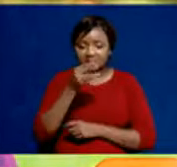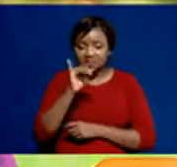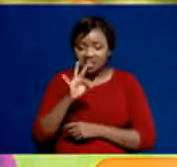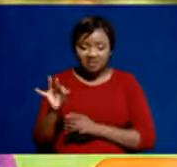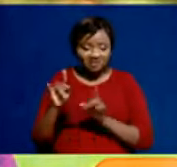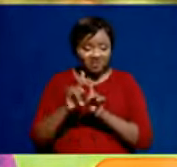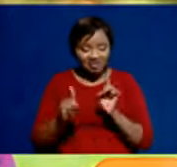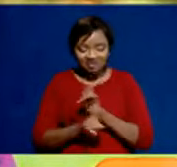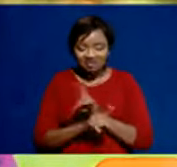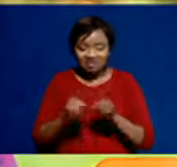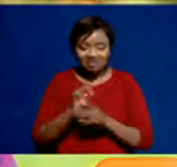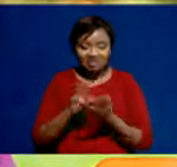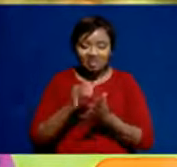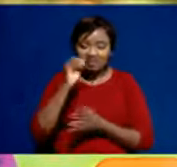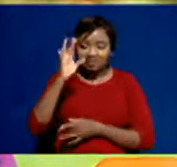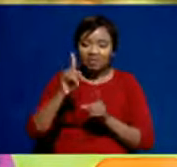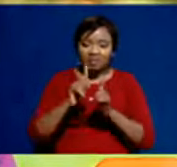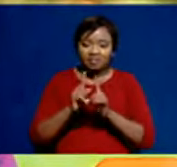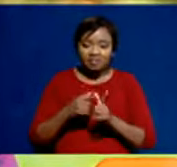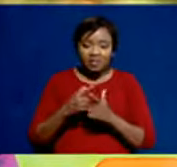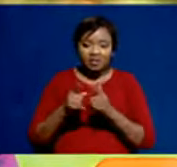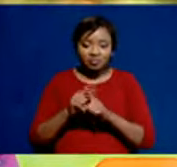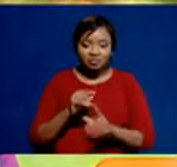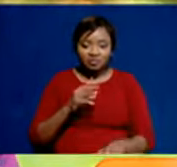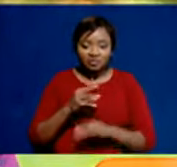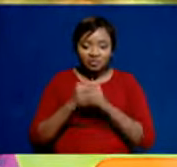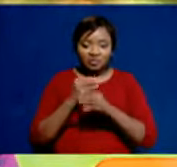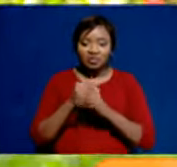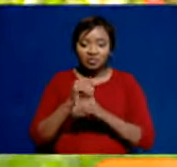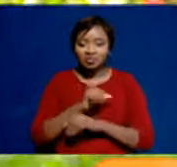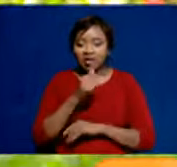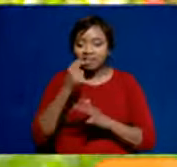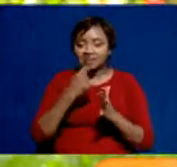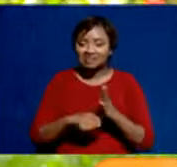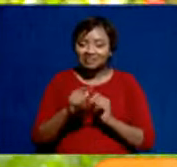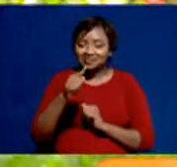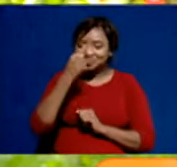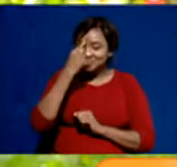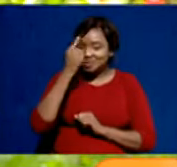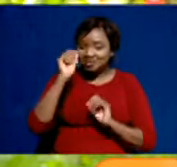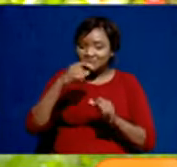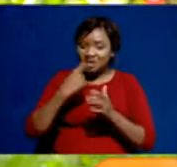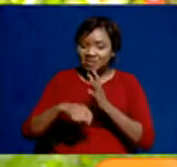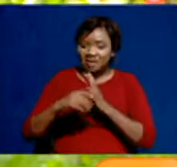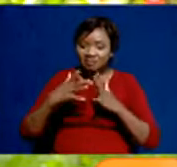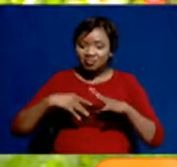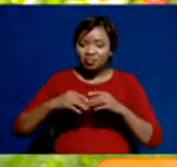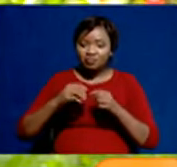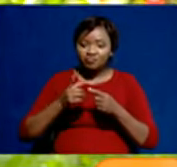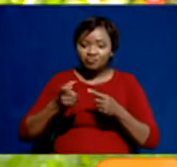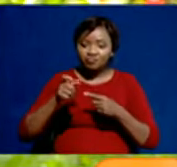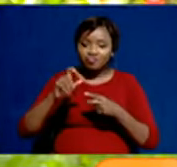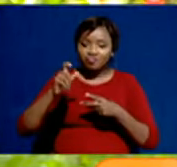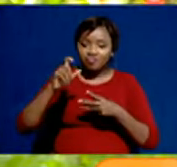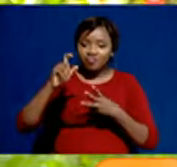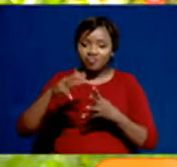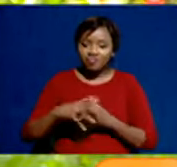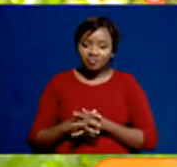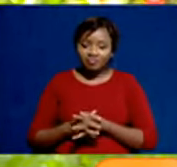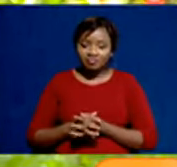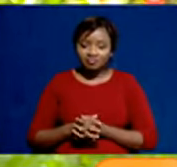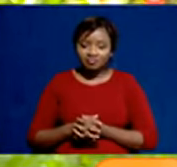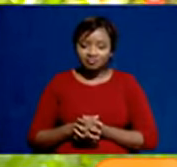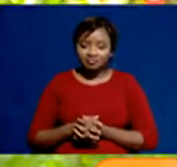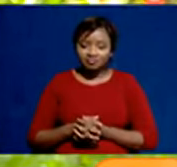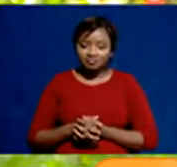Right. And the other levies that are coming up, how much can you tax the people? Yet, I reckon that